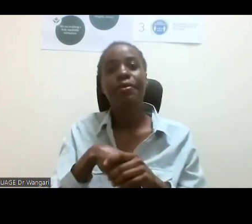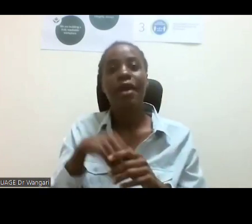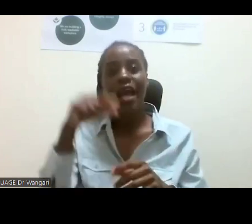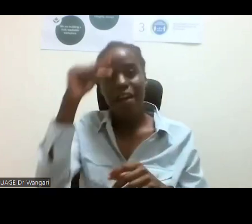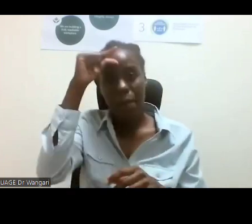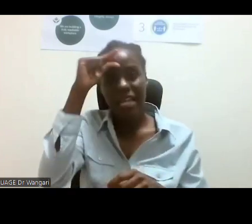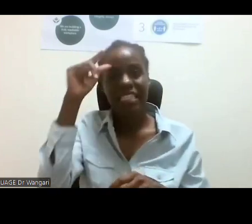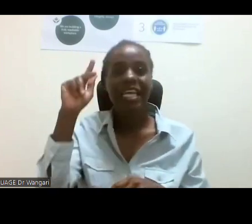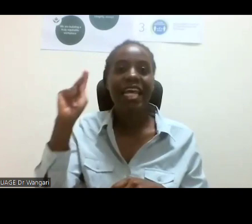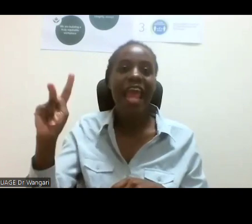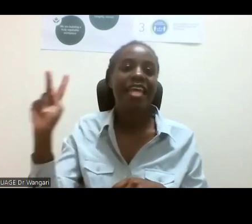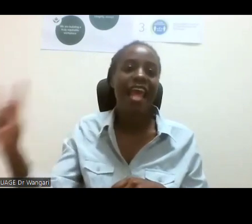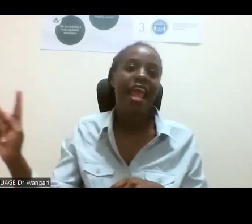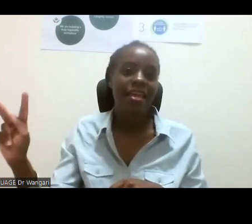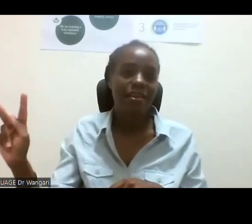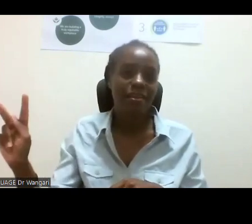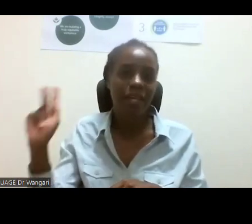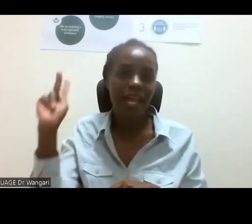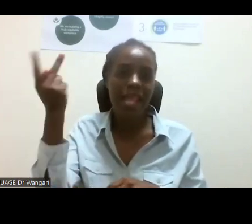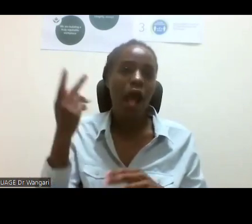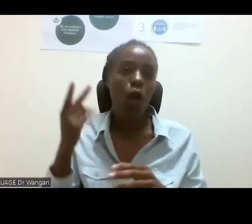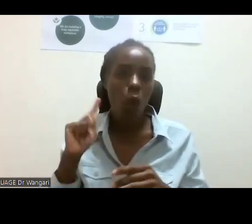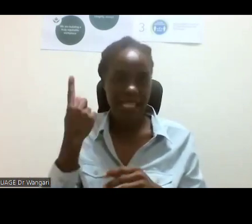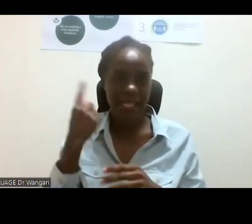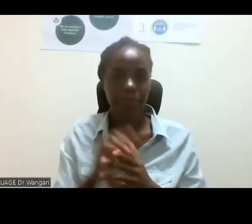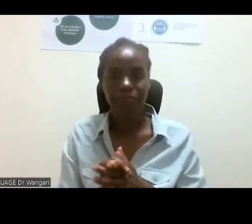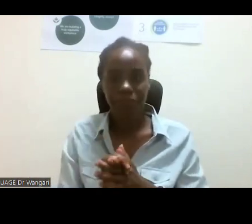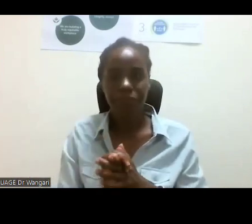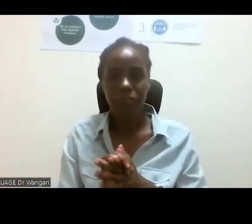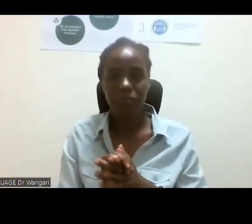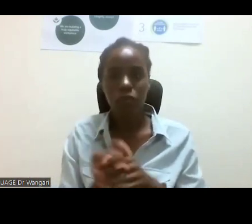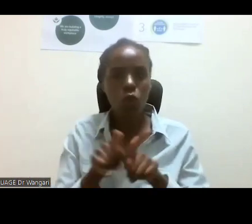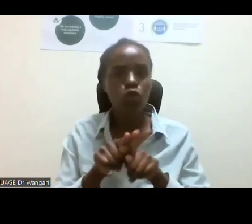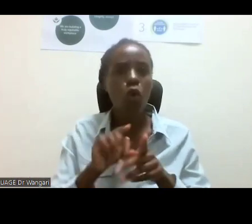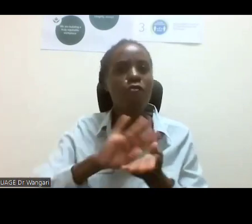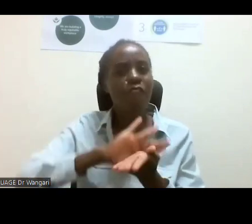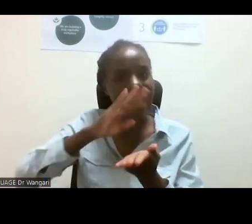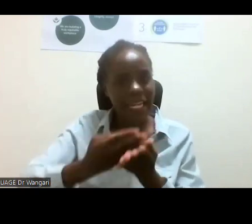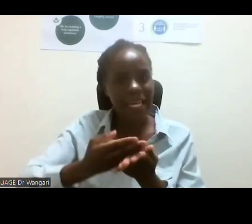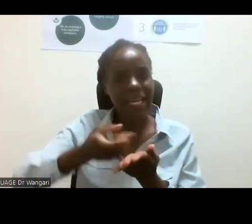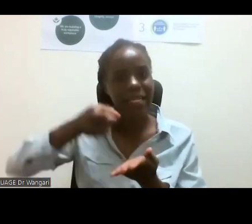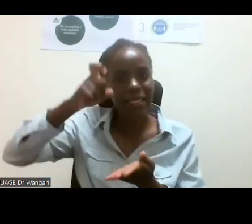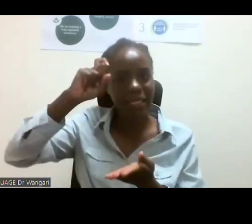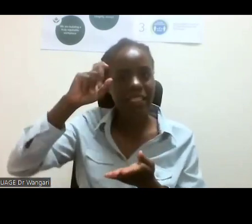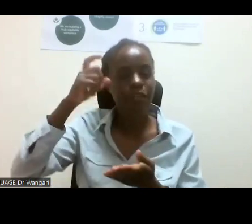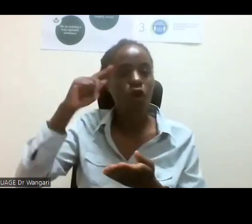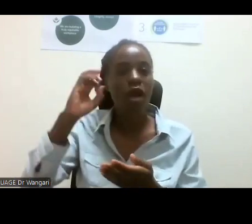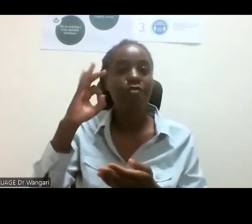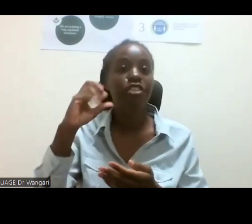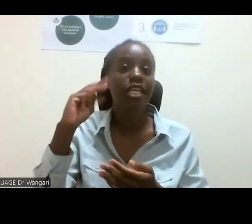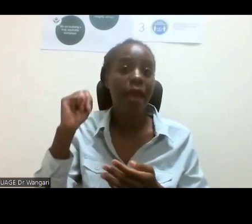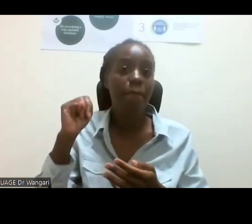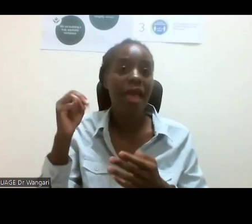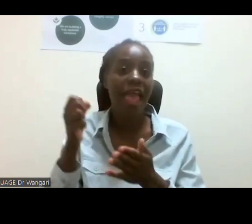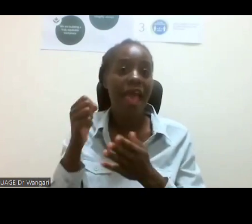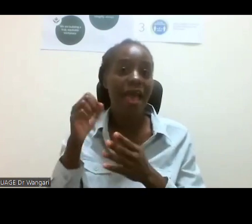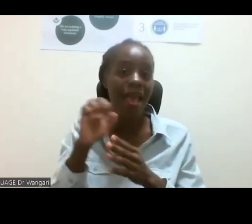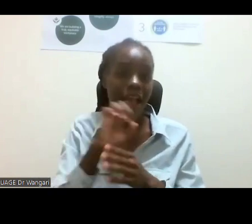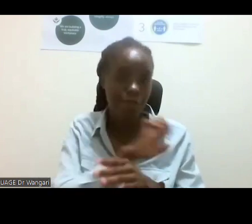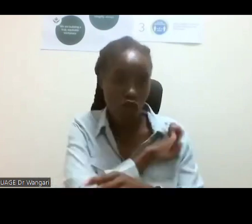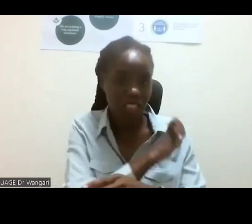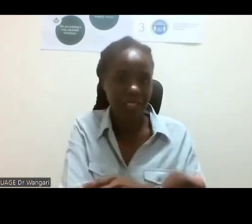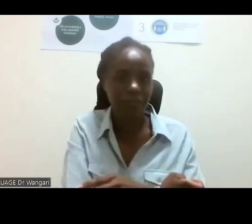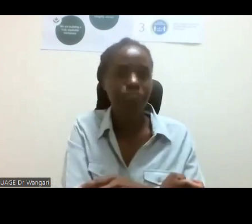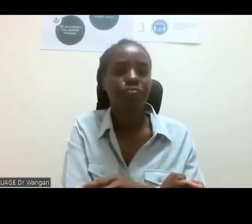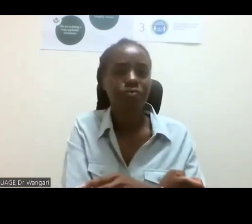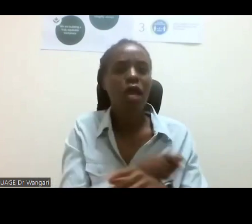time, even increasing funding for the anti-FGM board. The directive that was brought on board really helped